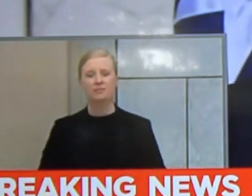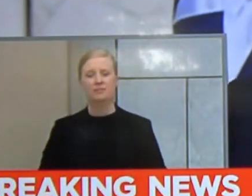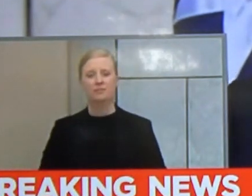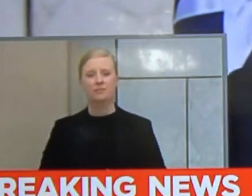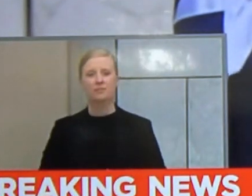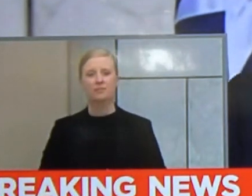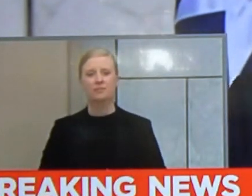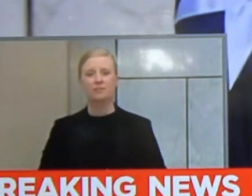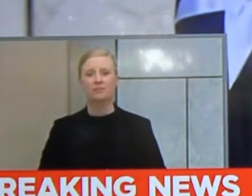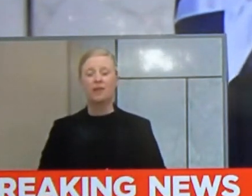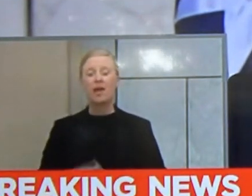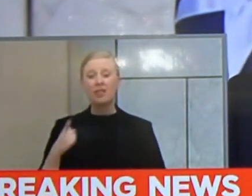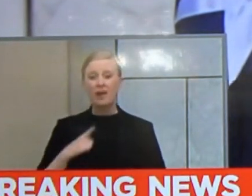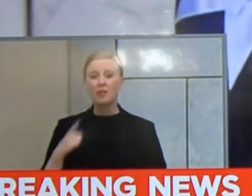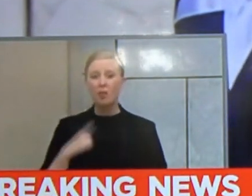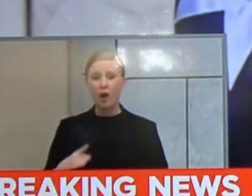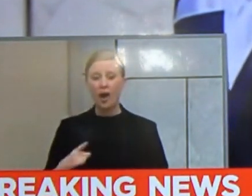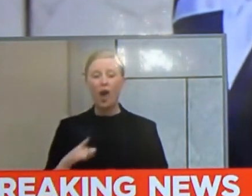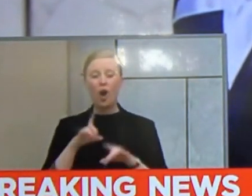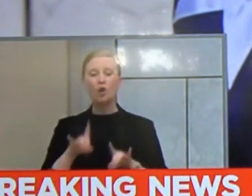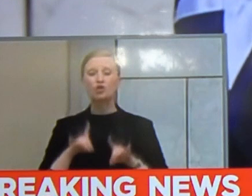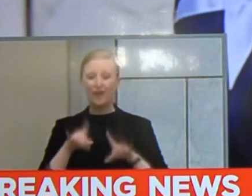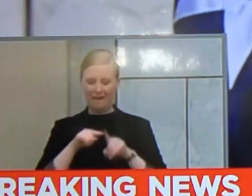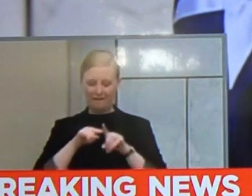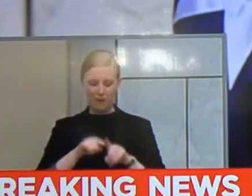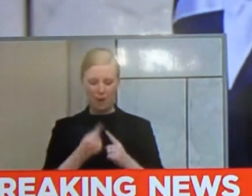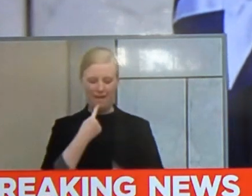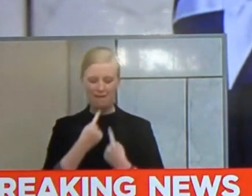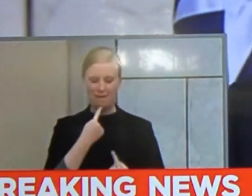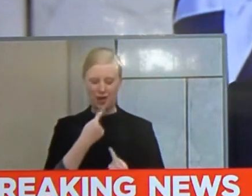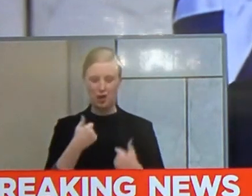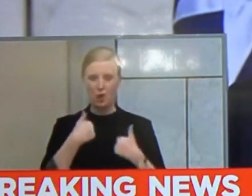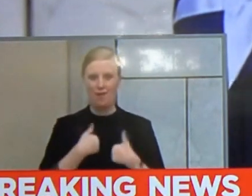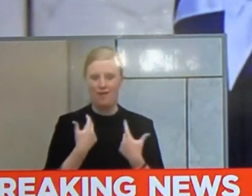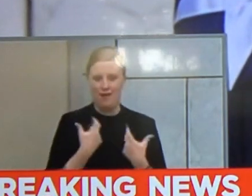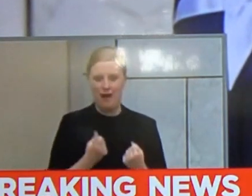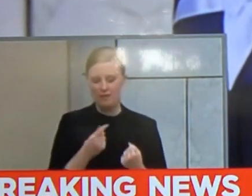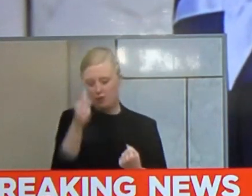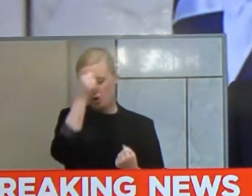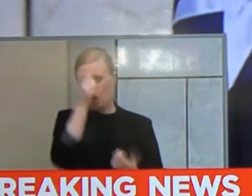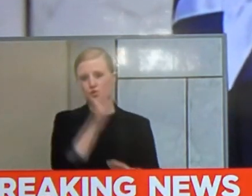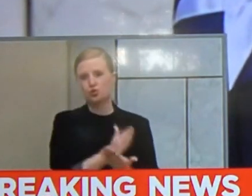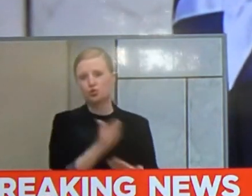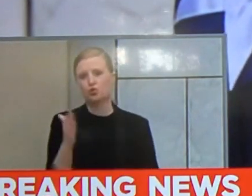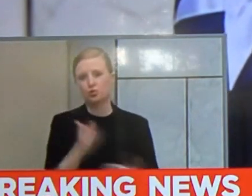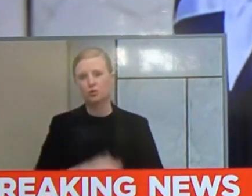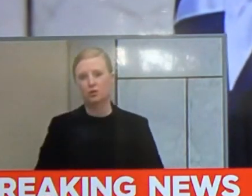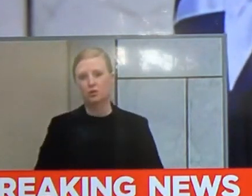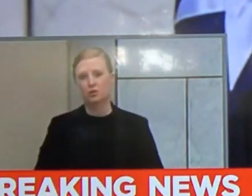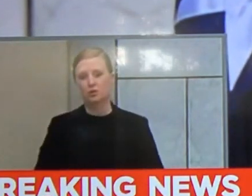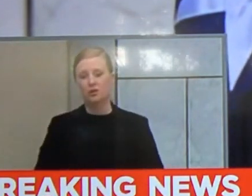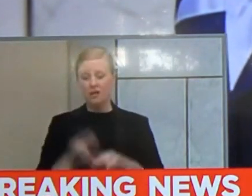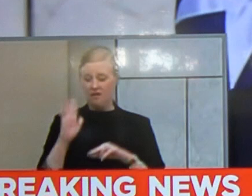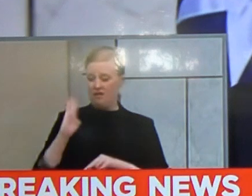we are now dealing with what we know, rather than a huge community transmission that happened all through February in countries like Italy